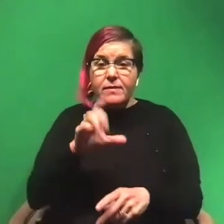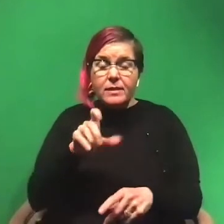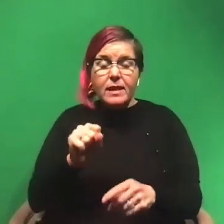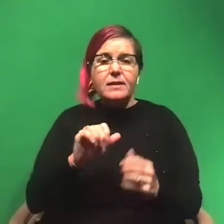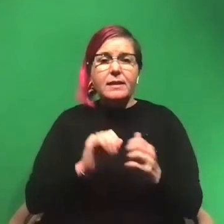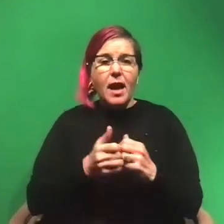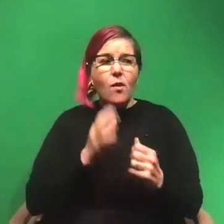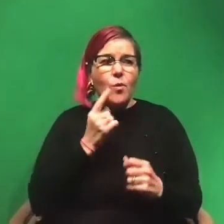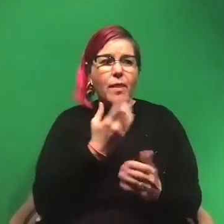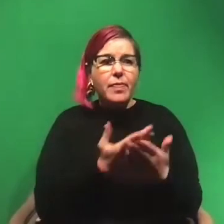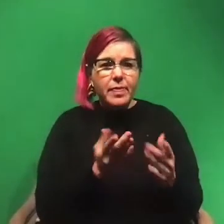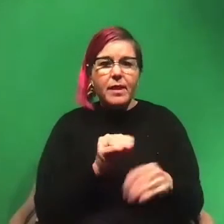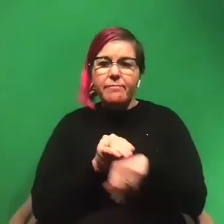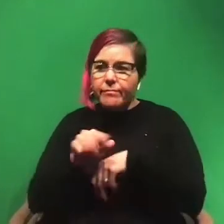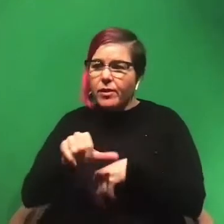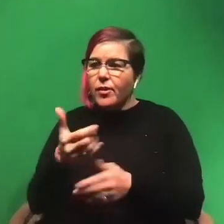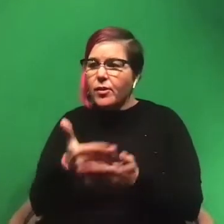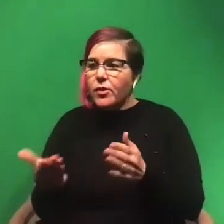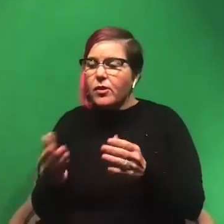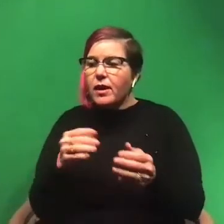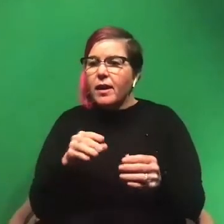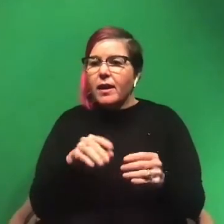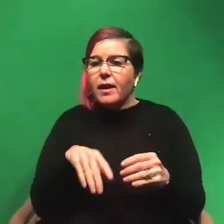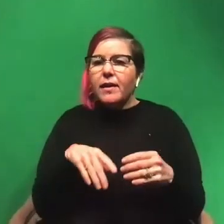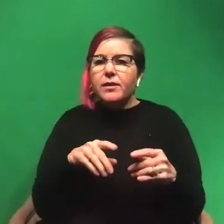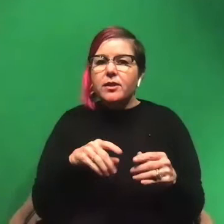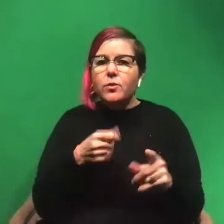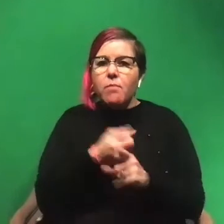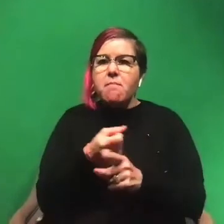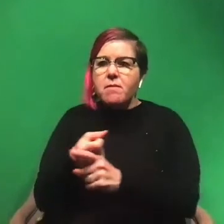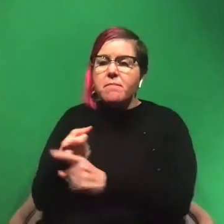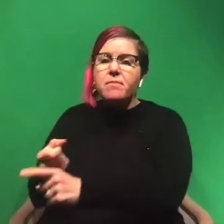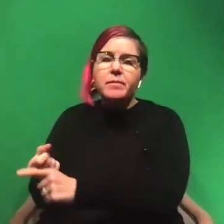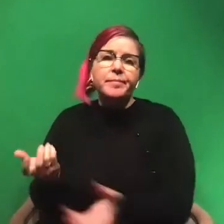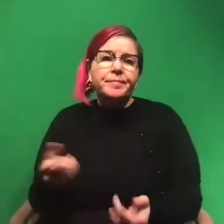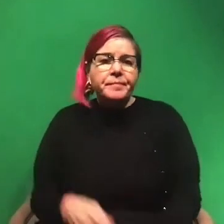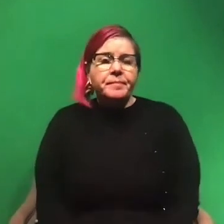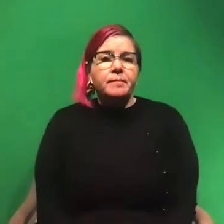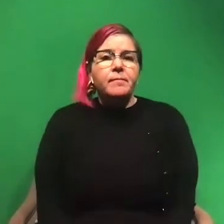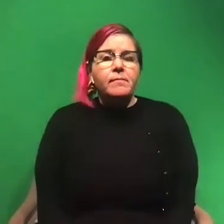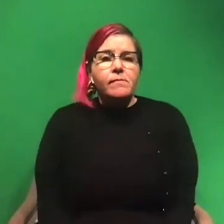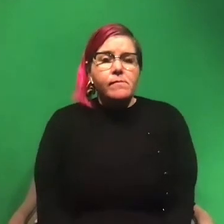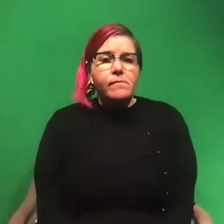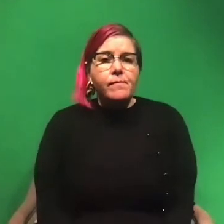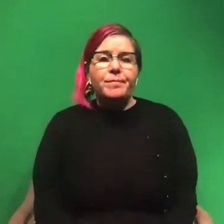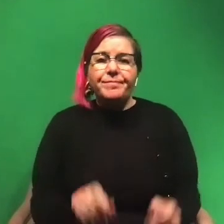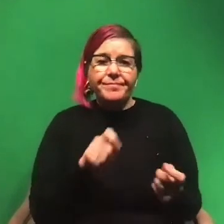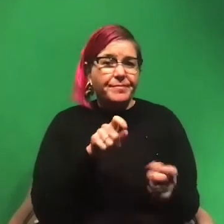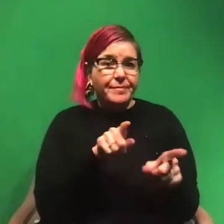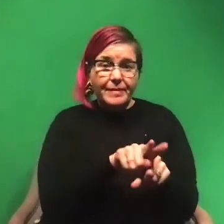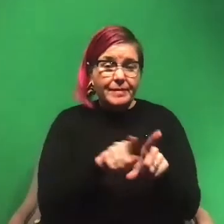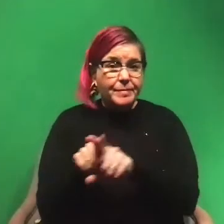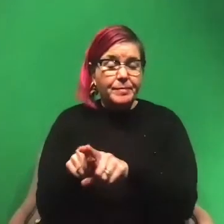can affect the other and the whole cascade. So there is that, and just like any other,